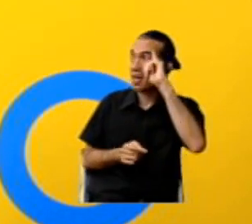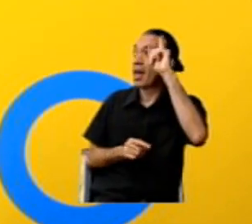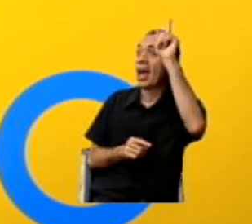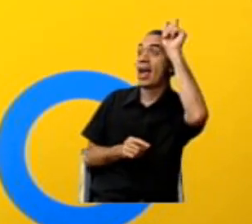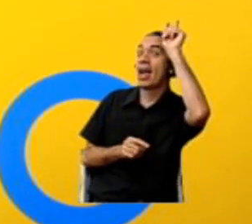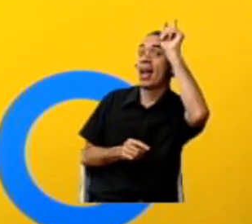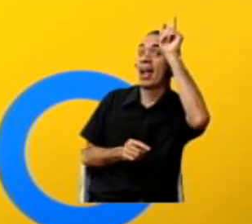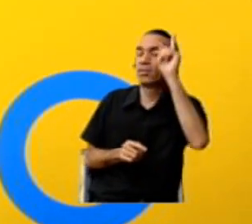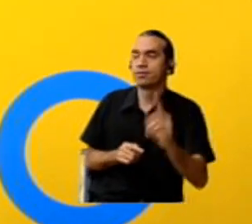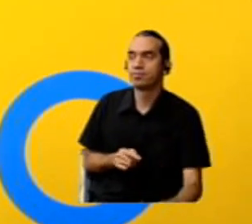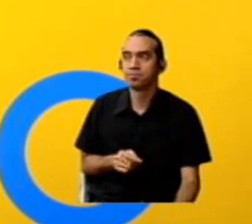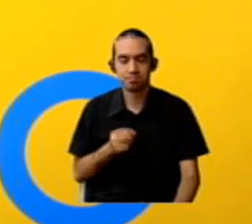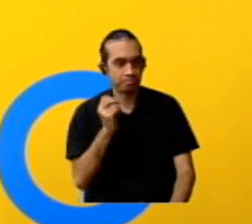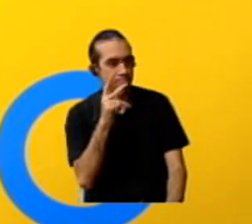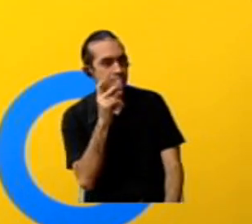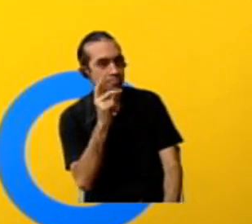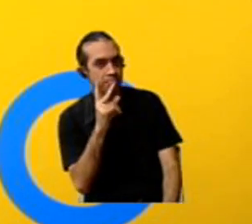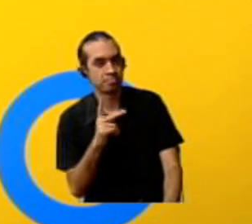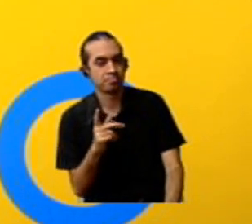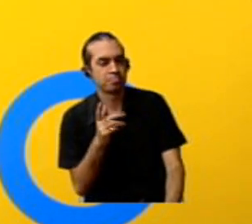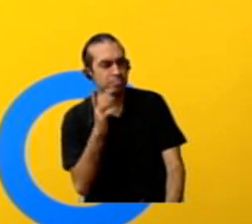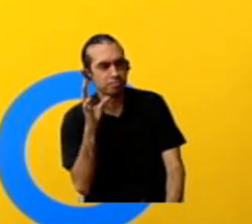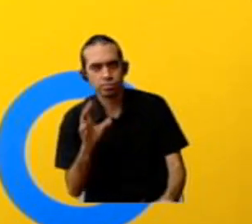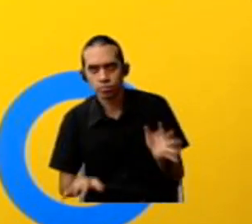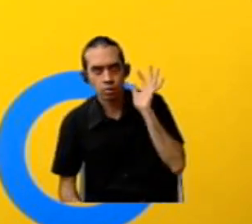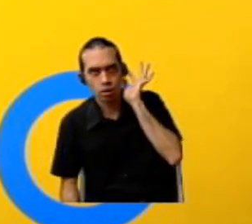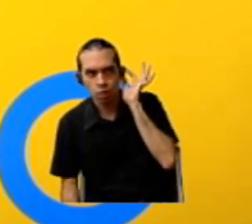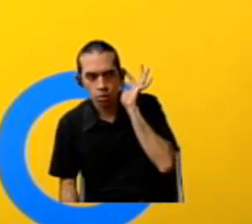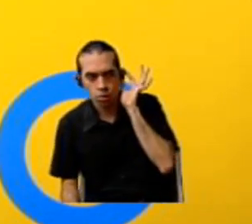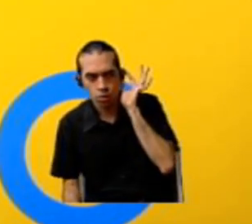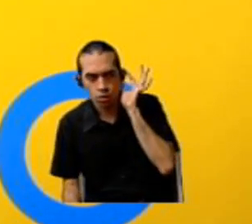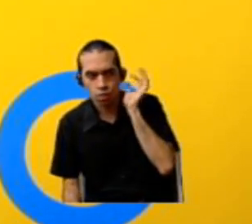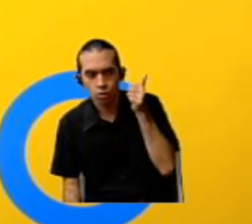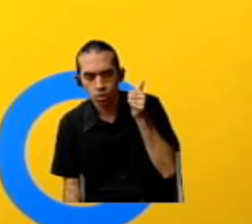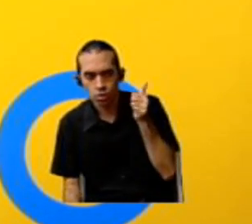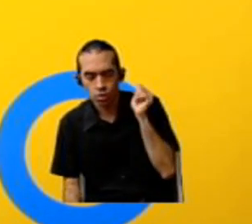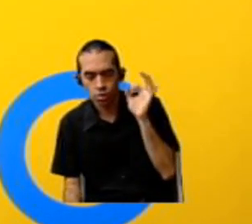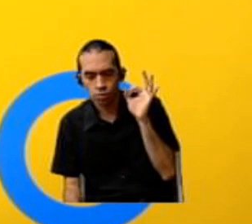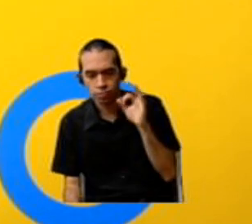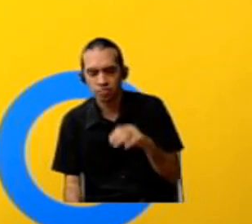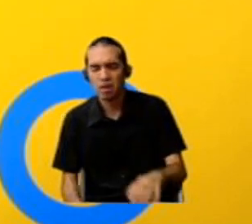know. Okay. What? Oh, good.